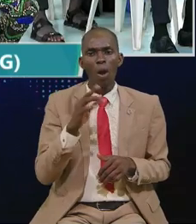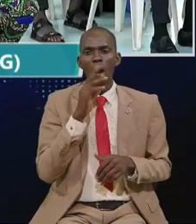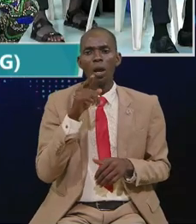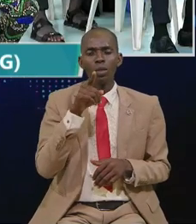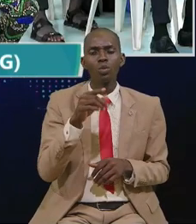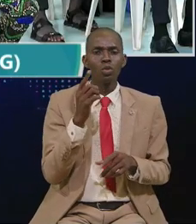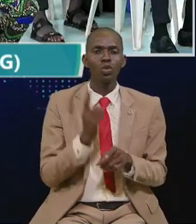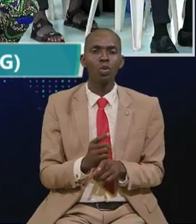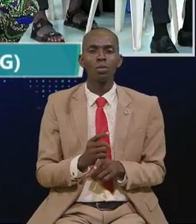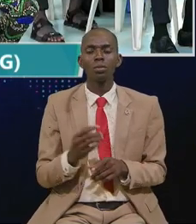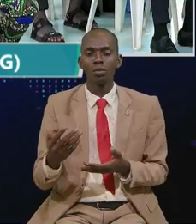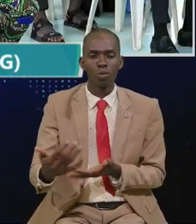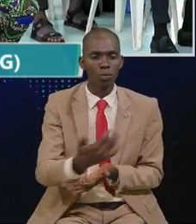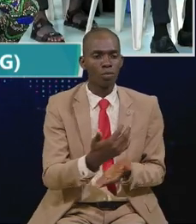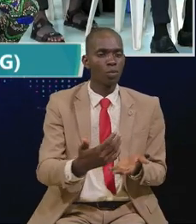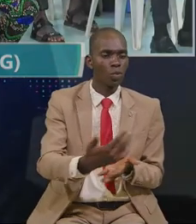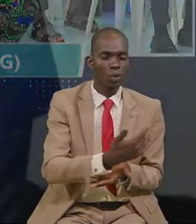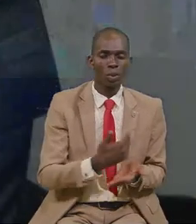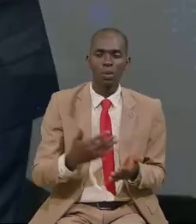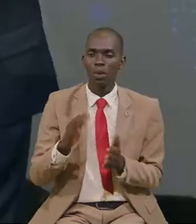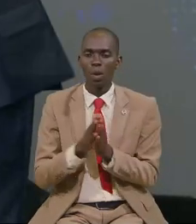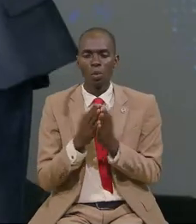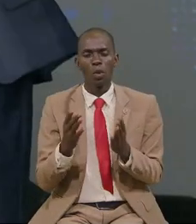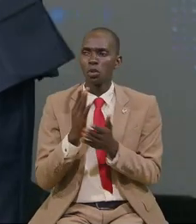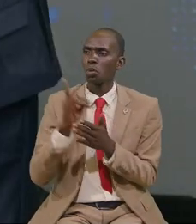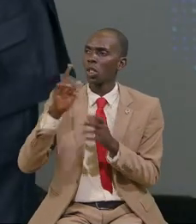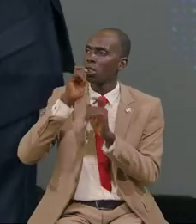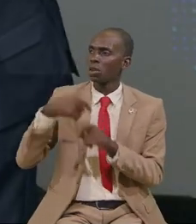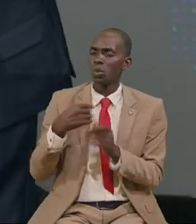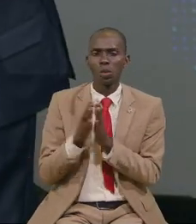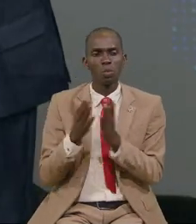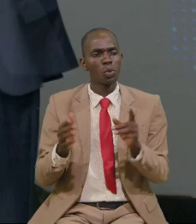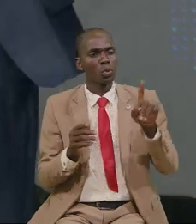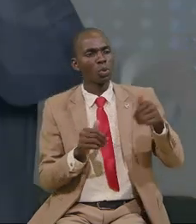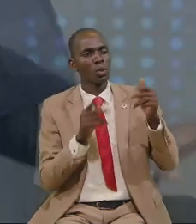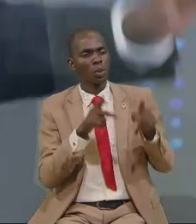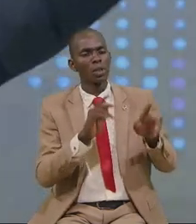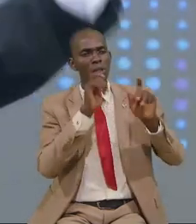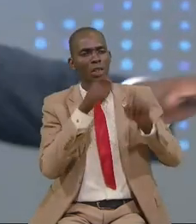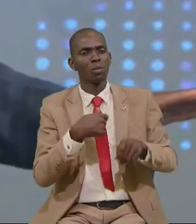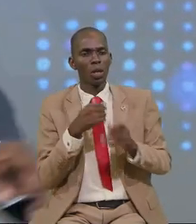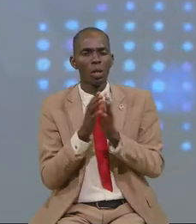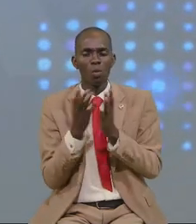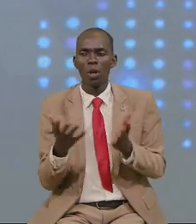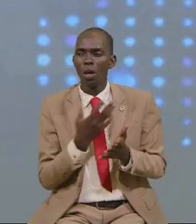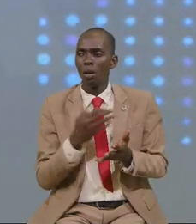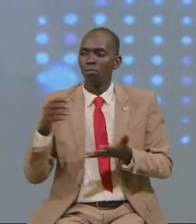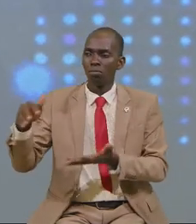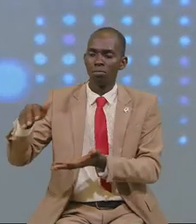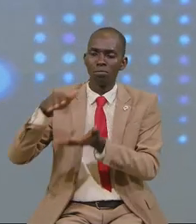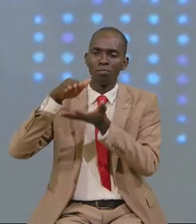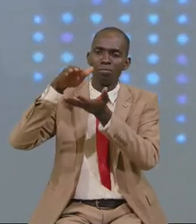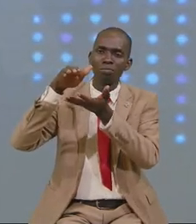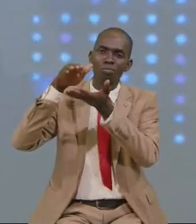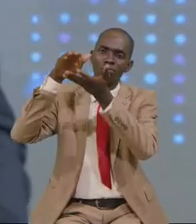collecting gifts of books? So and so gave you a book, so and so gave you a book, and they're all piled there. You are